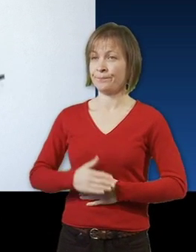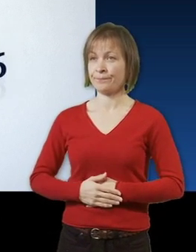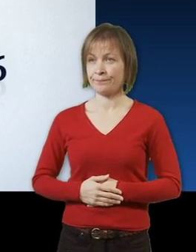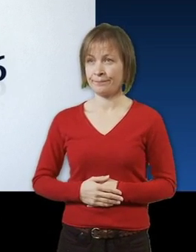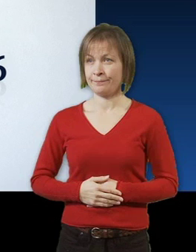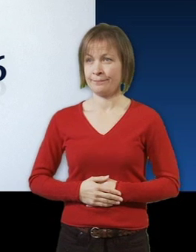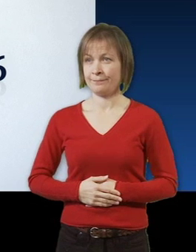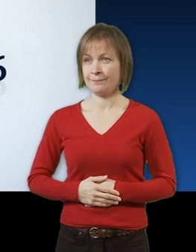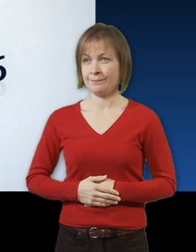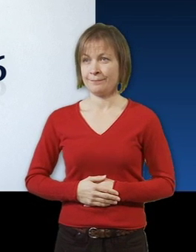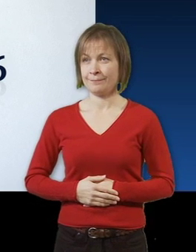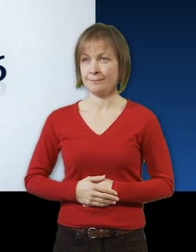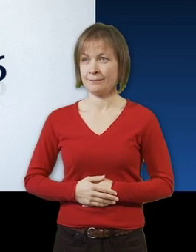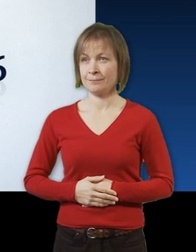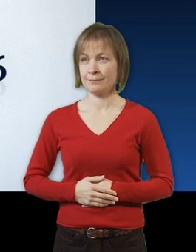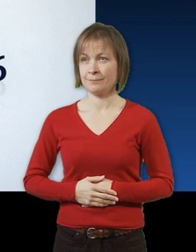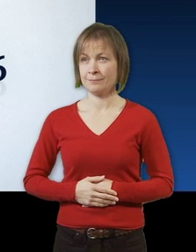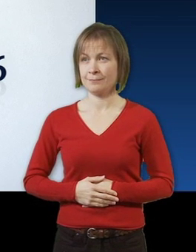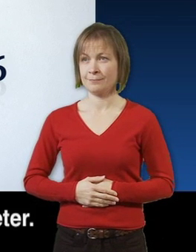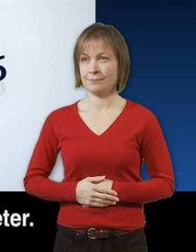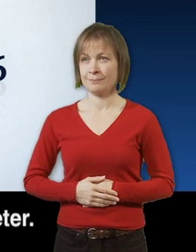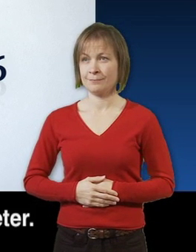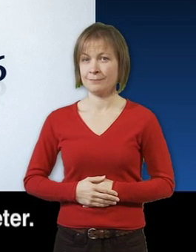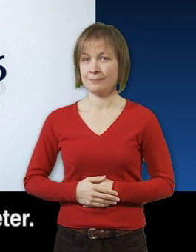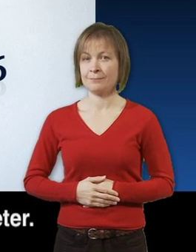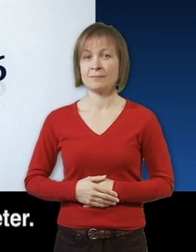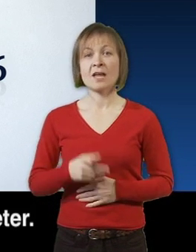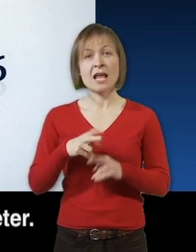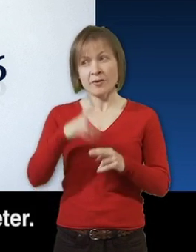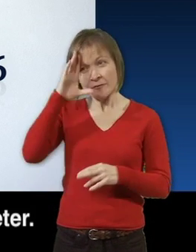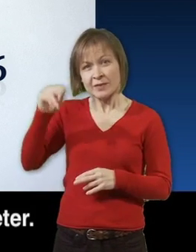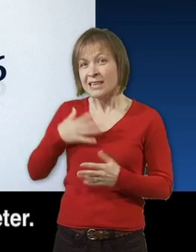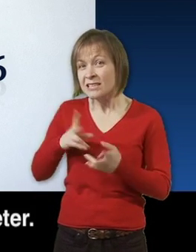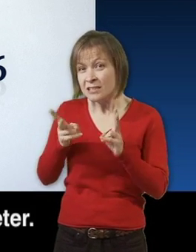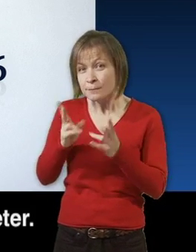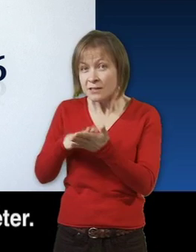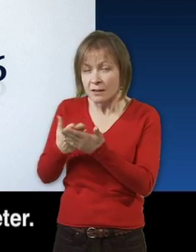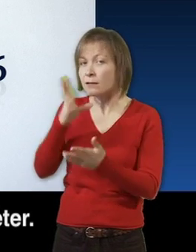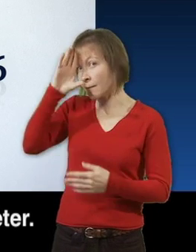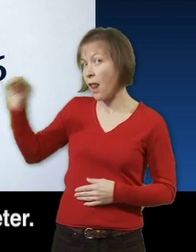850 1166. Tell them if you need an interpreter.